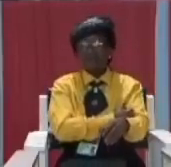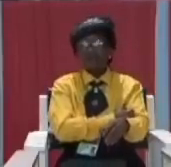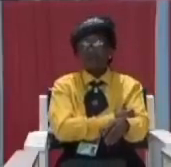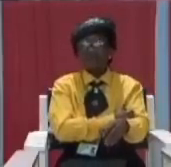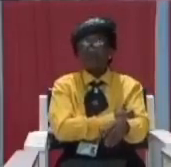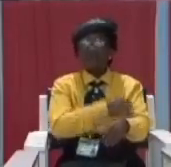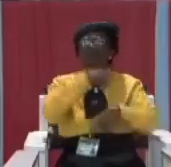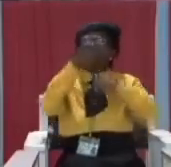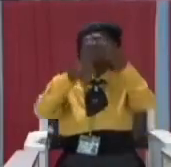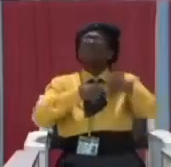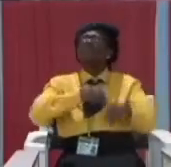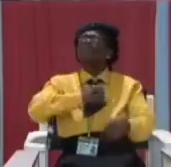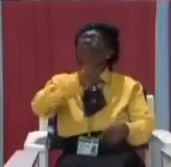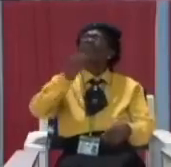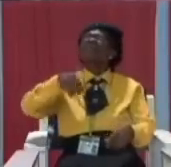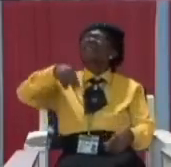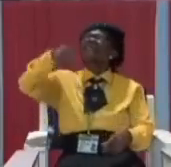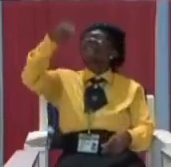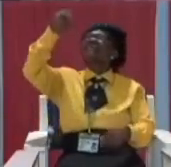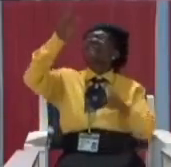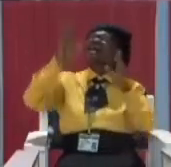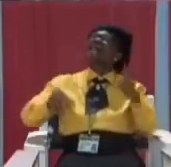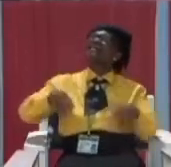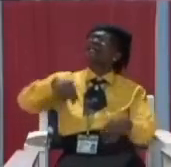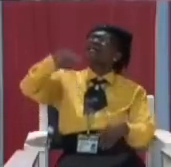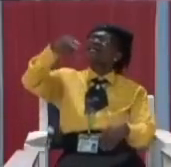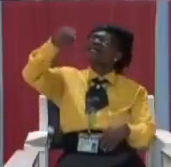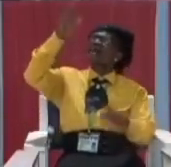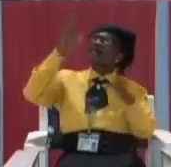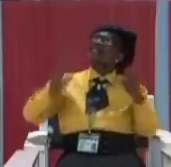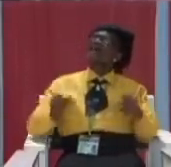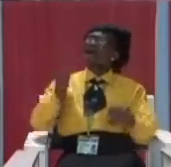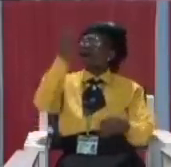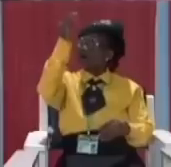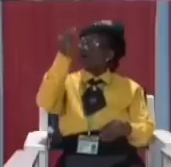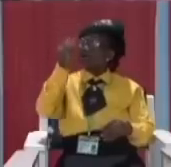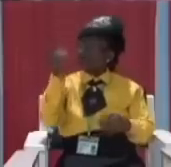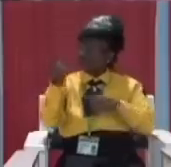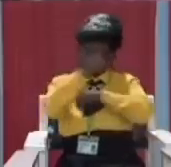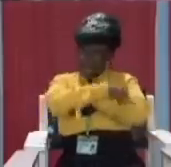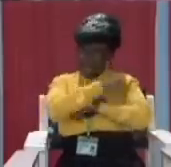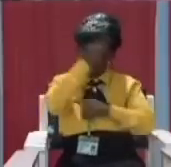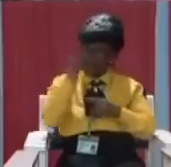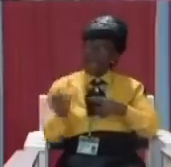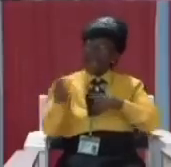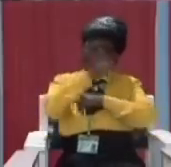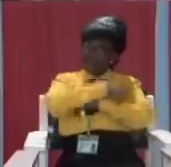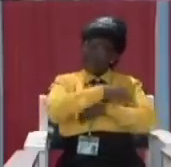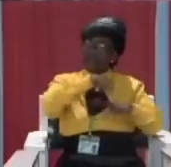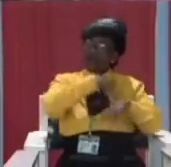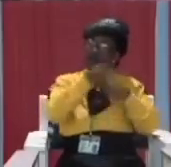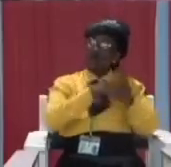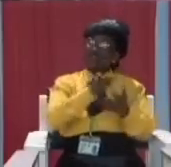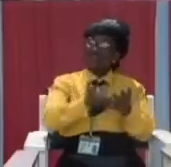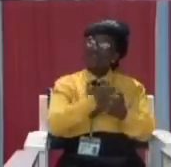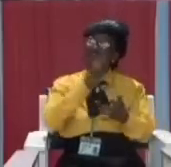going higher and higher day by day. All these are available through fresh